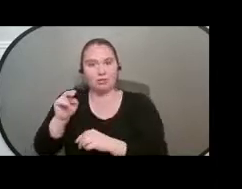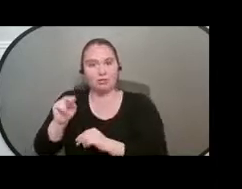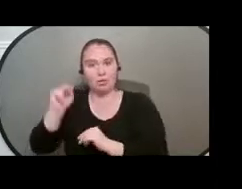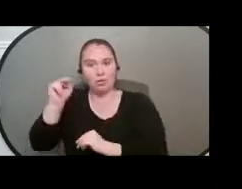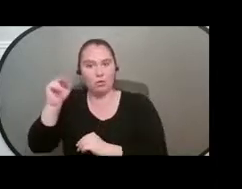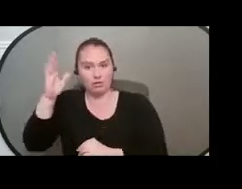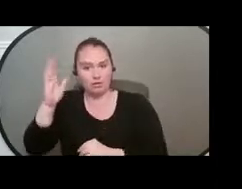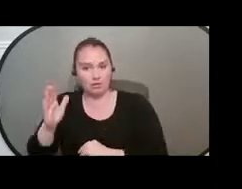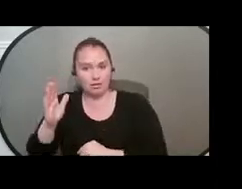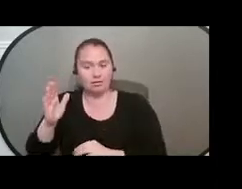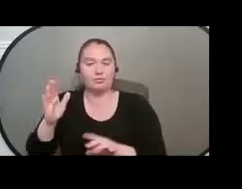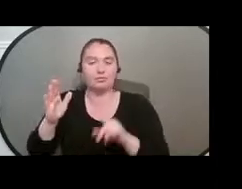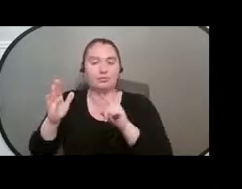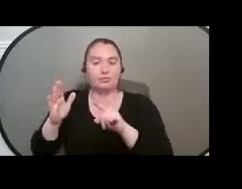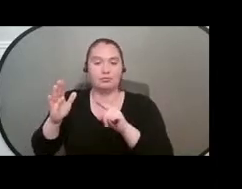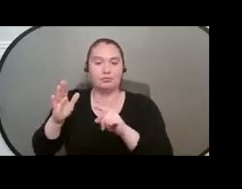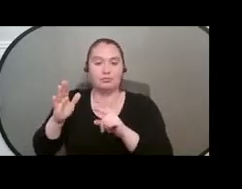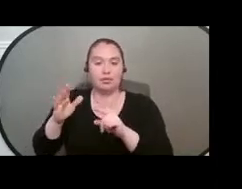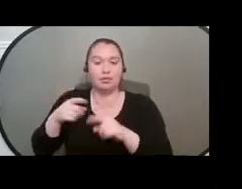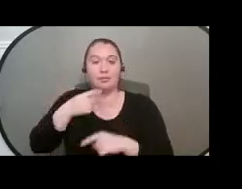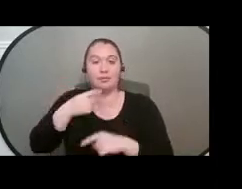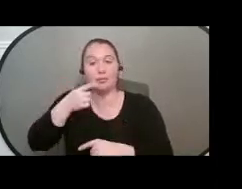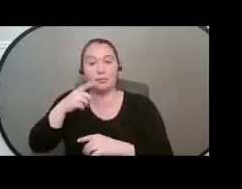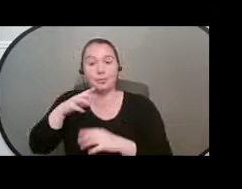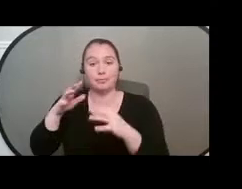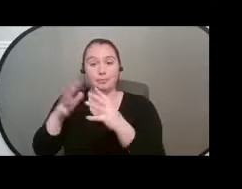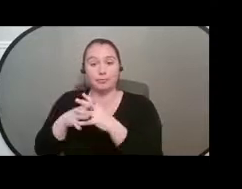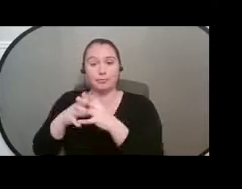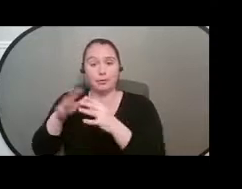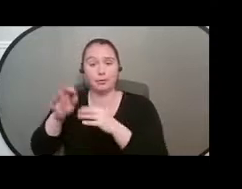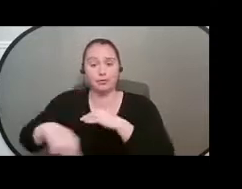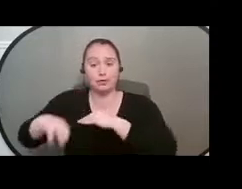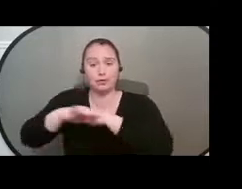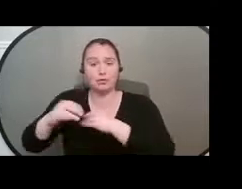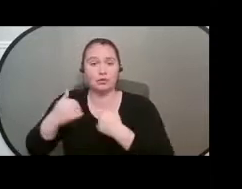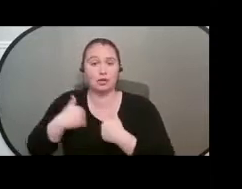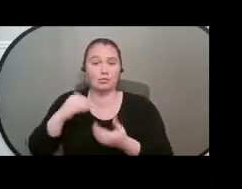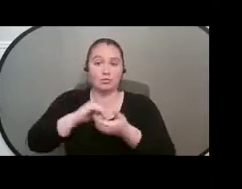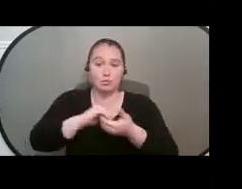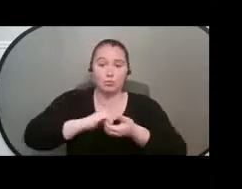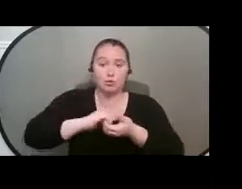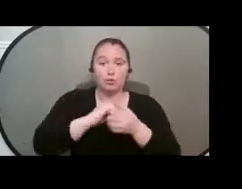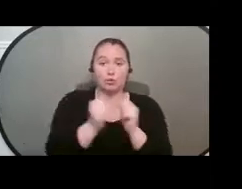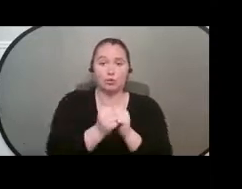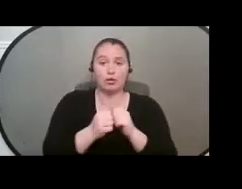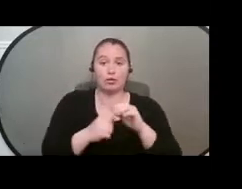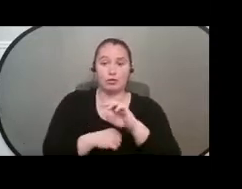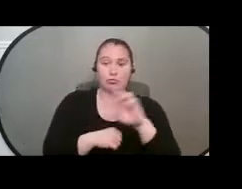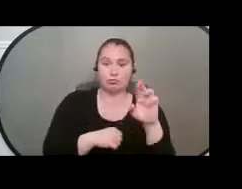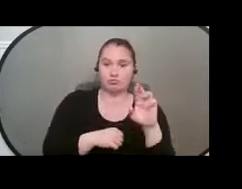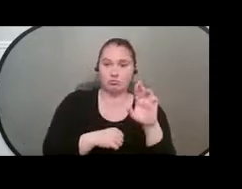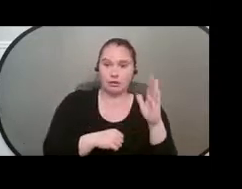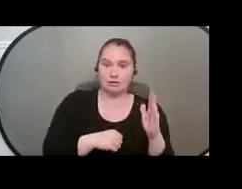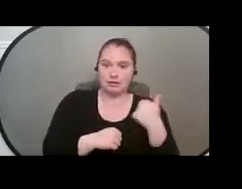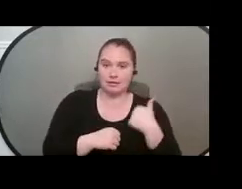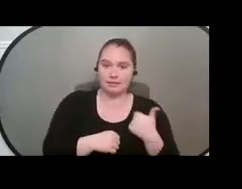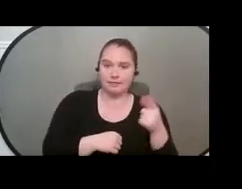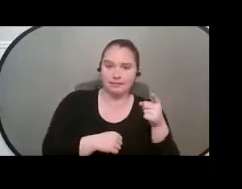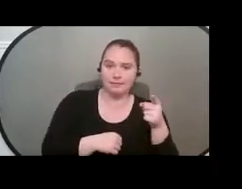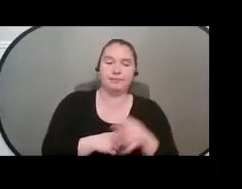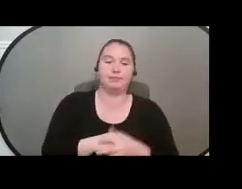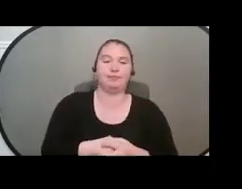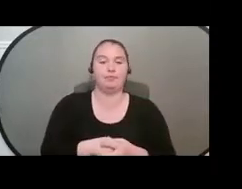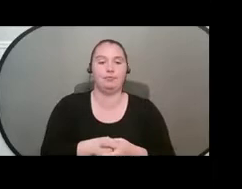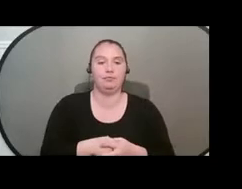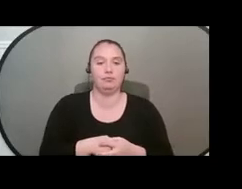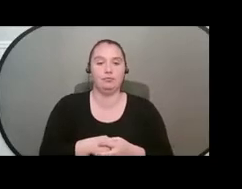and public baseball fields or community baseball fields the district is partnered with there on the right side. As we look inside of